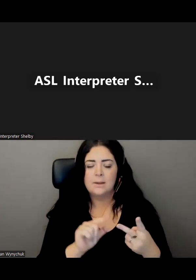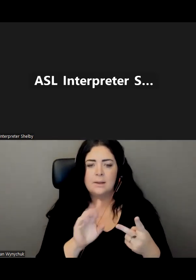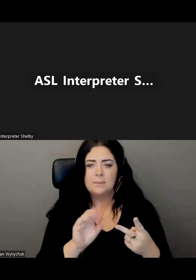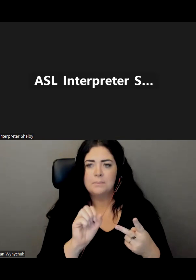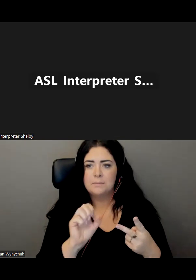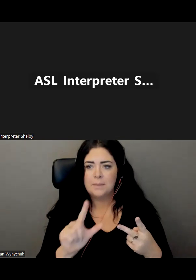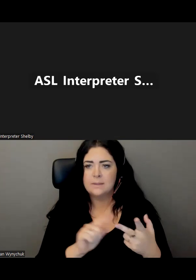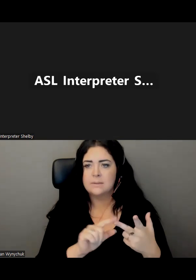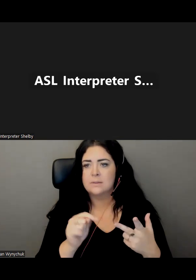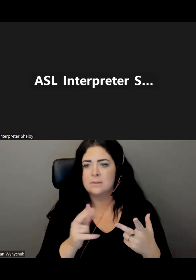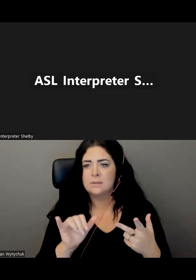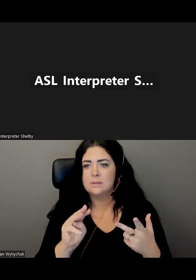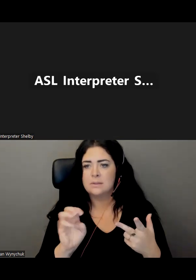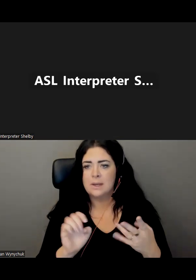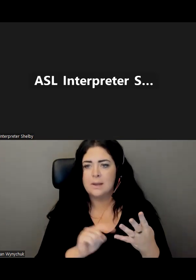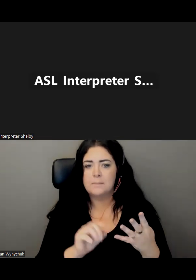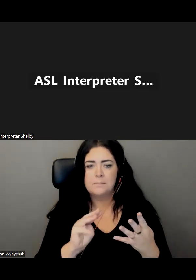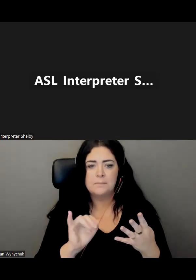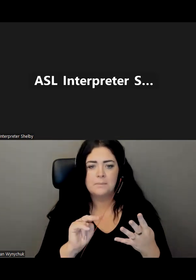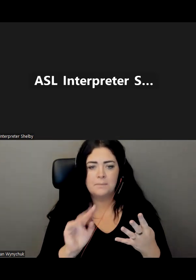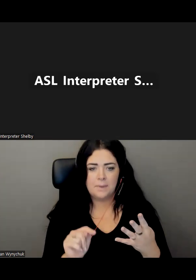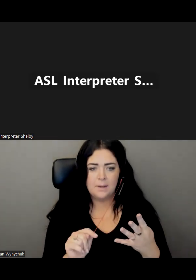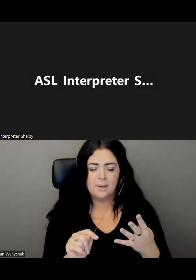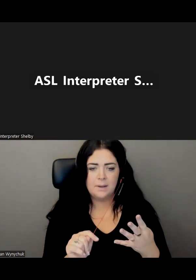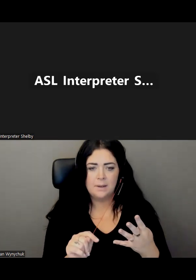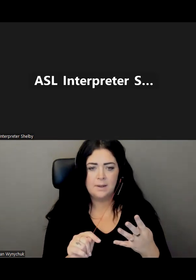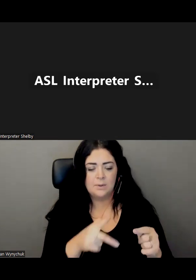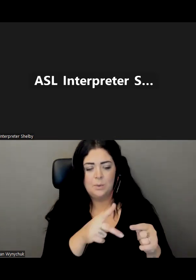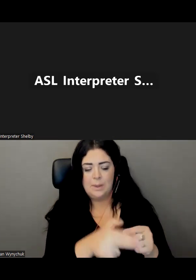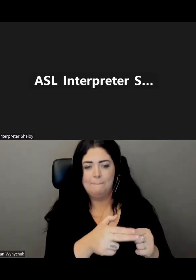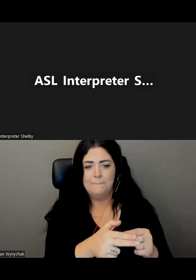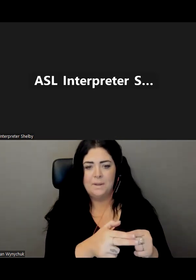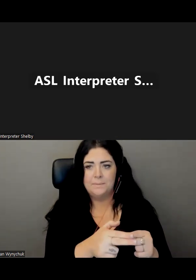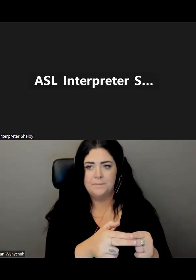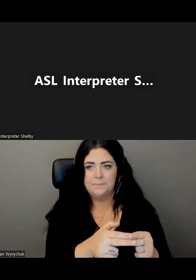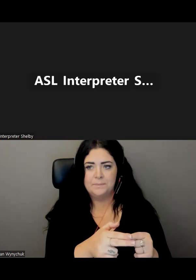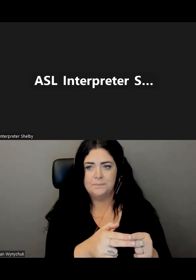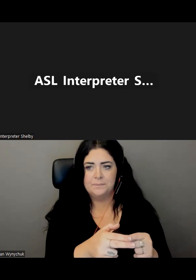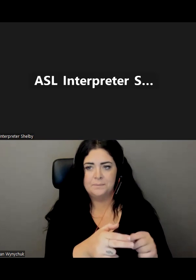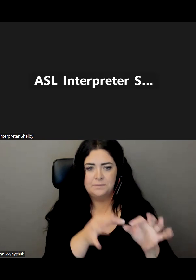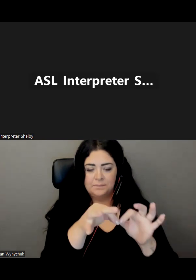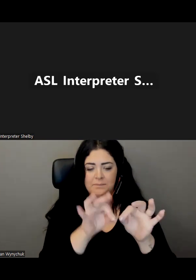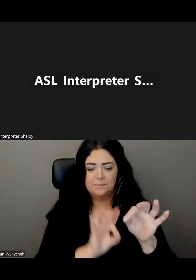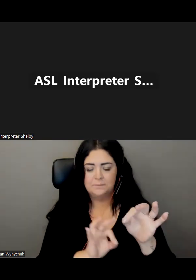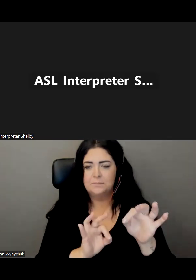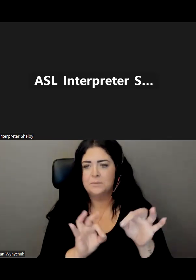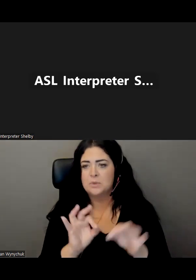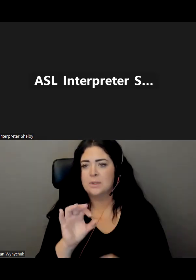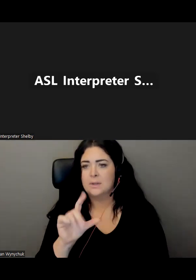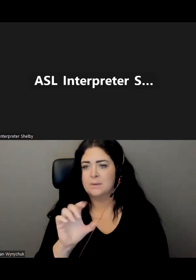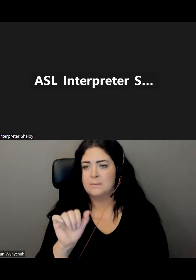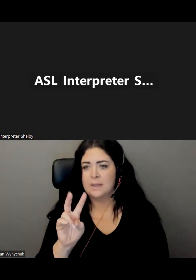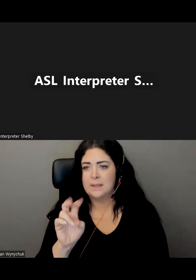works with thyme, mint. You actually take a clipping and you'll strip the leaves from the bottom